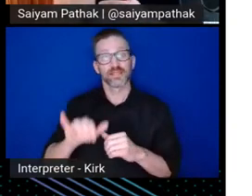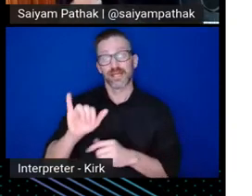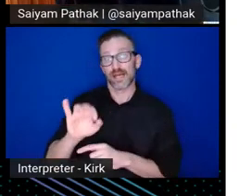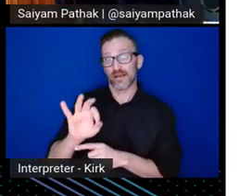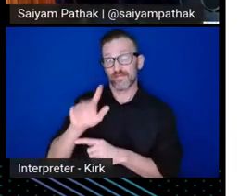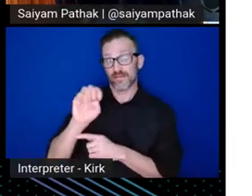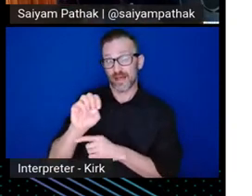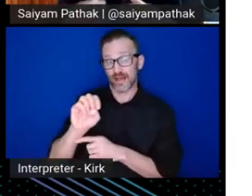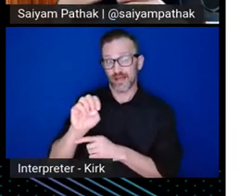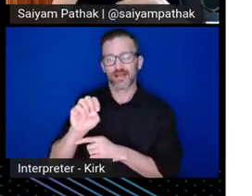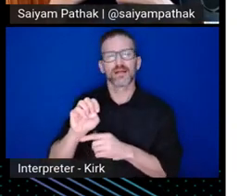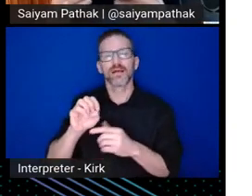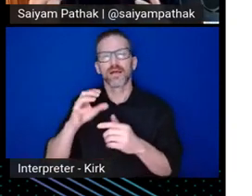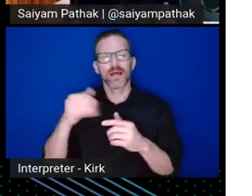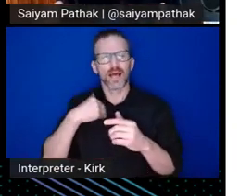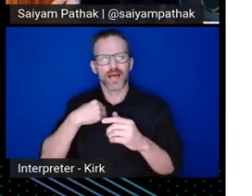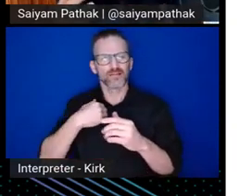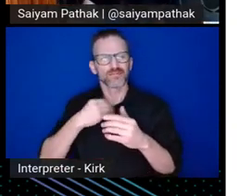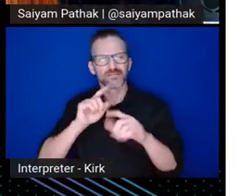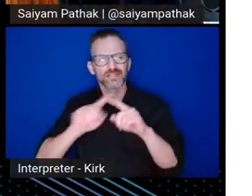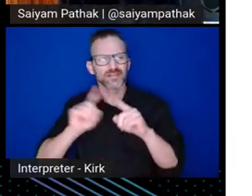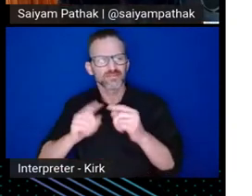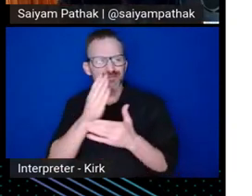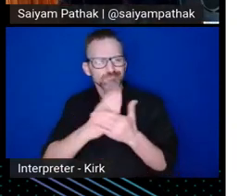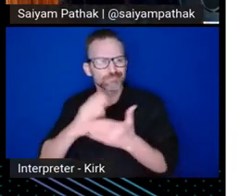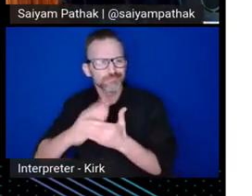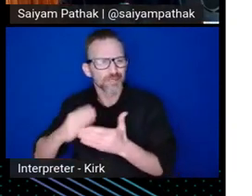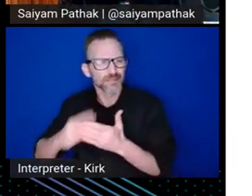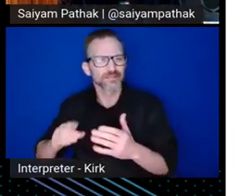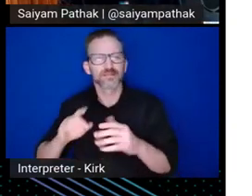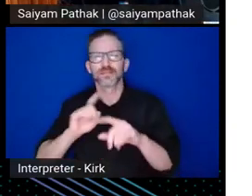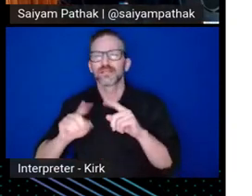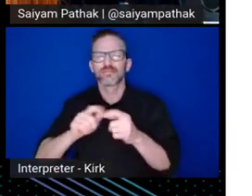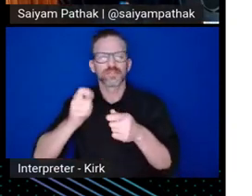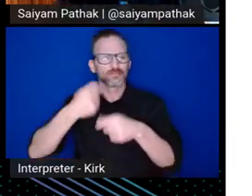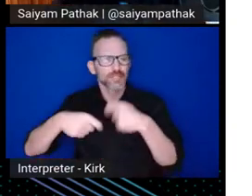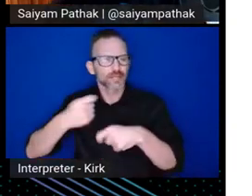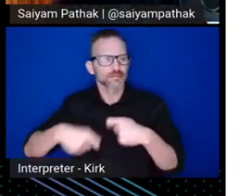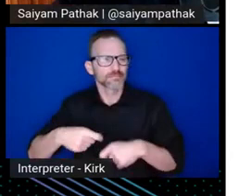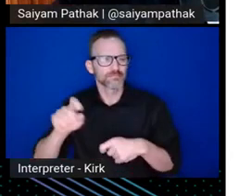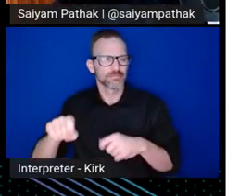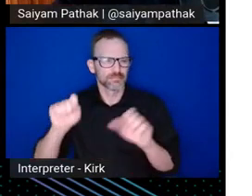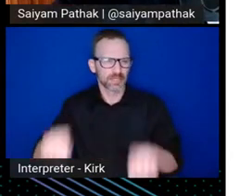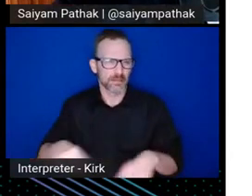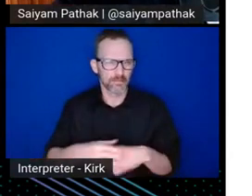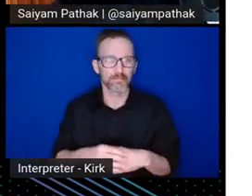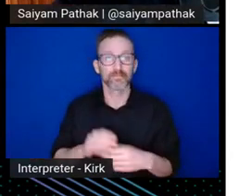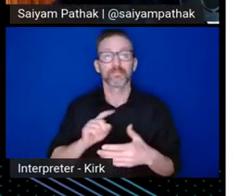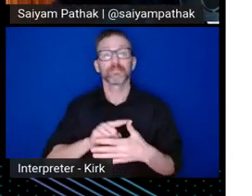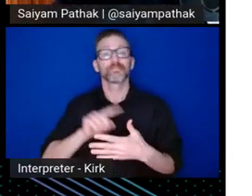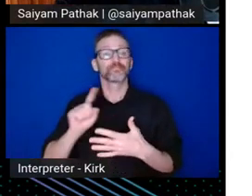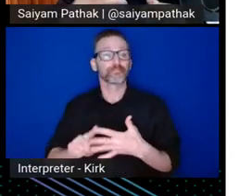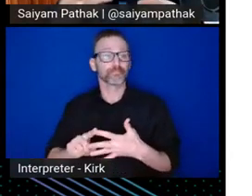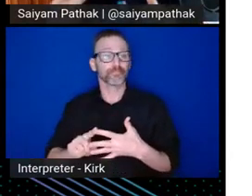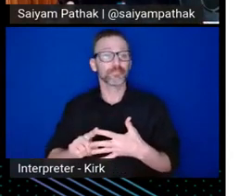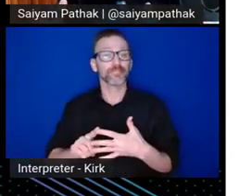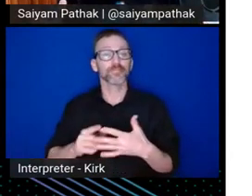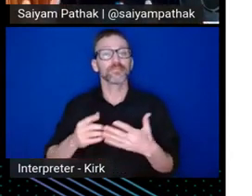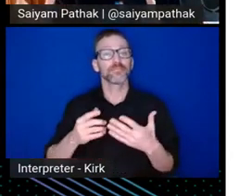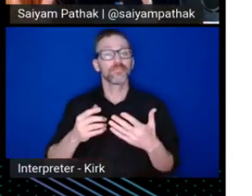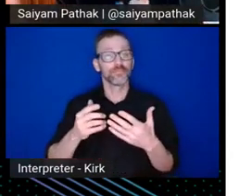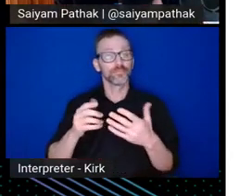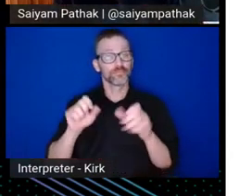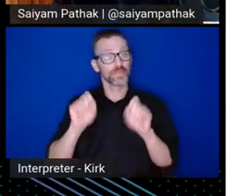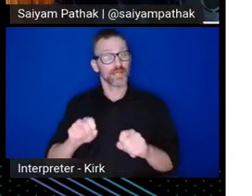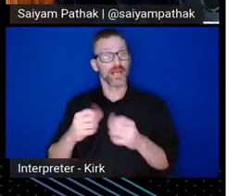different sections of the file, what are different changes that I need to. Then we have can be